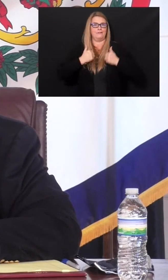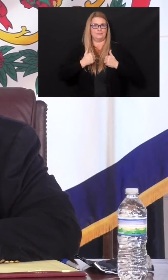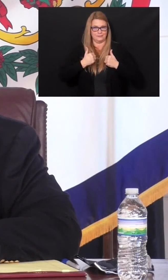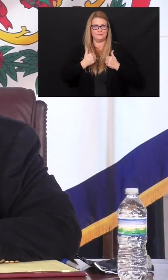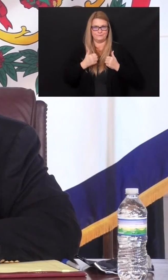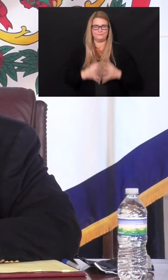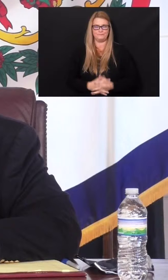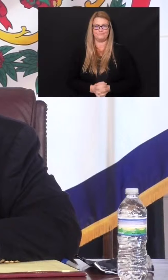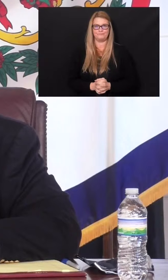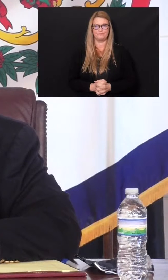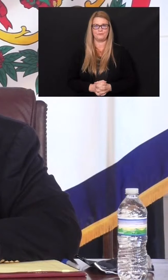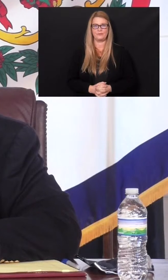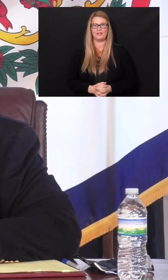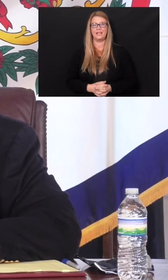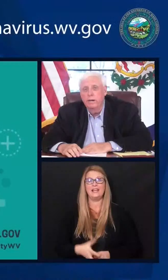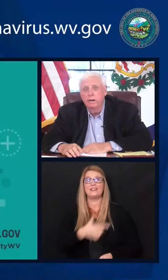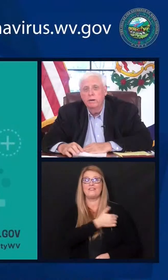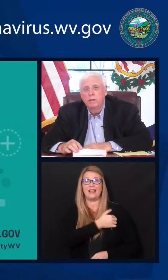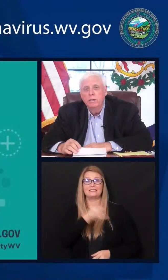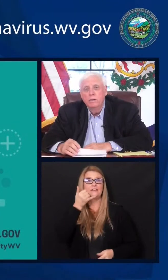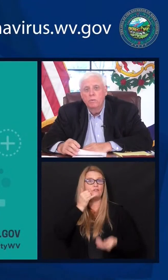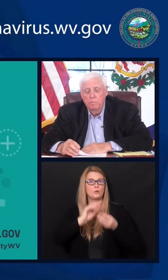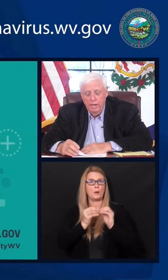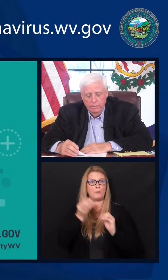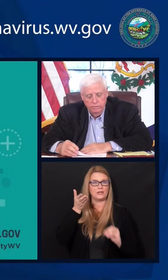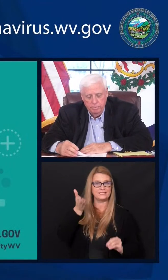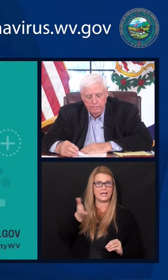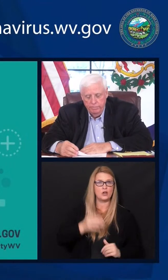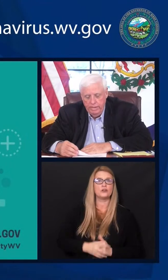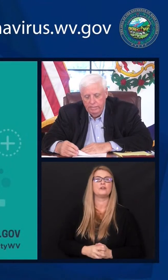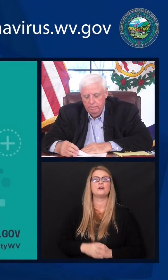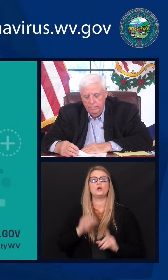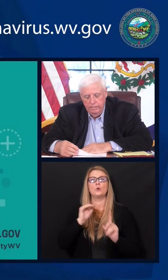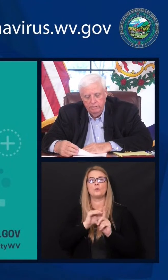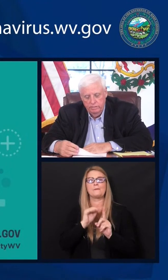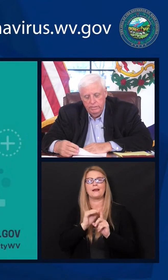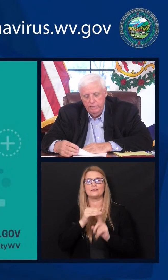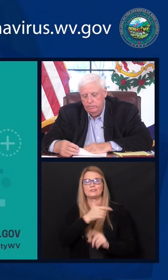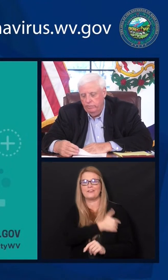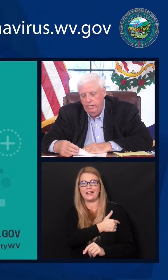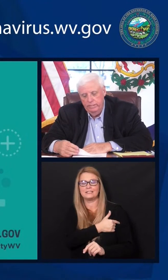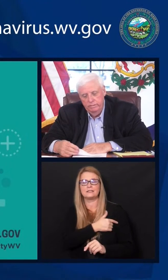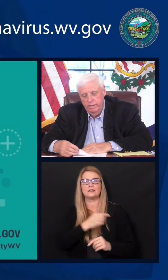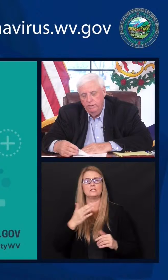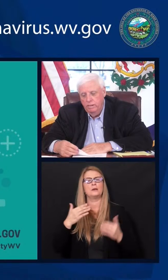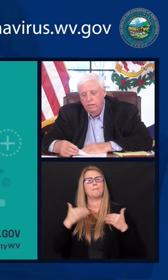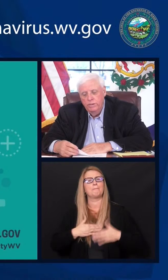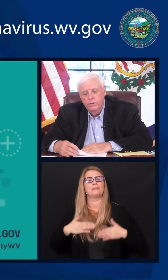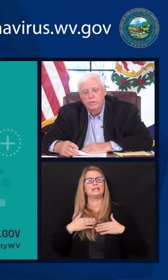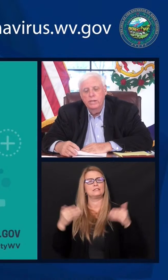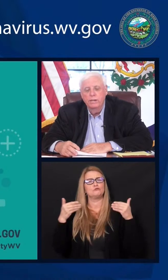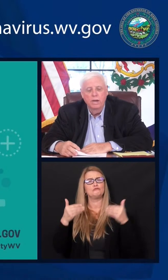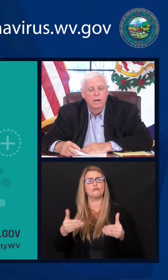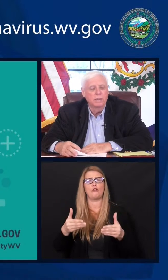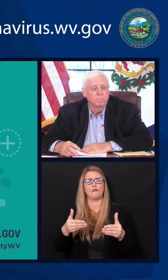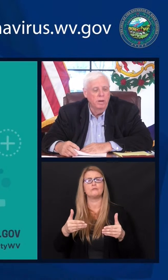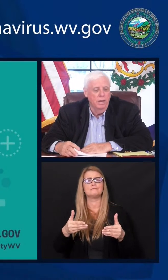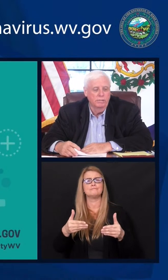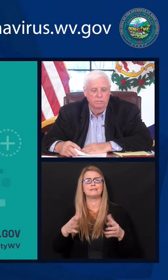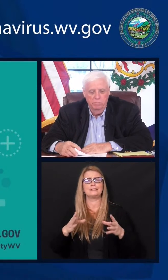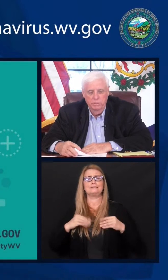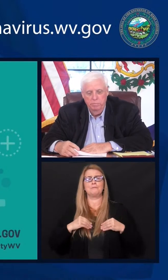the vaccine info lines up there, reminders about the vaccines is get your vaccine. You